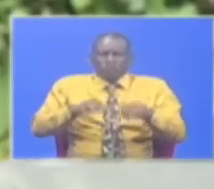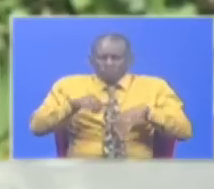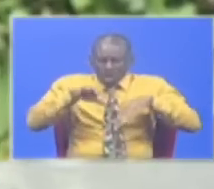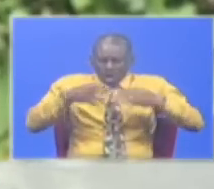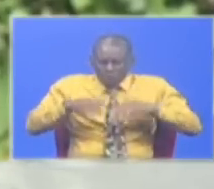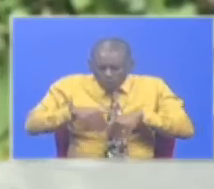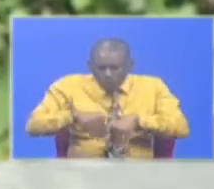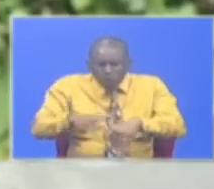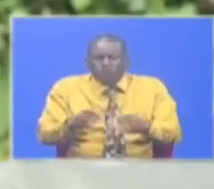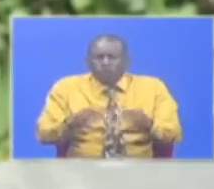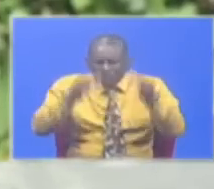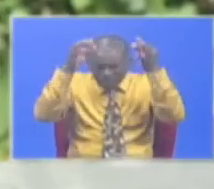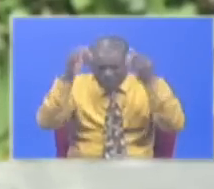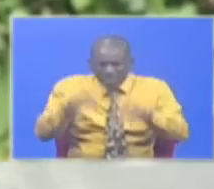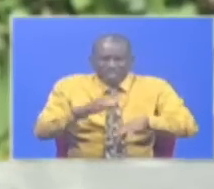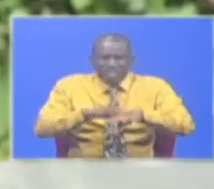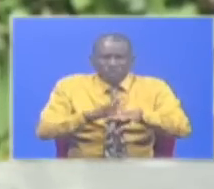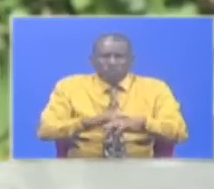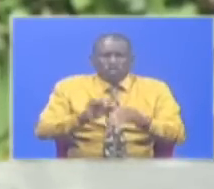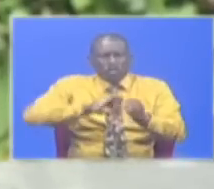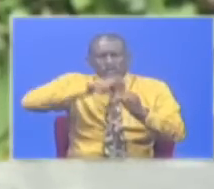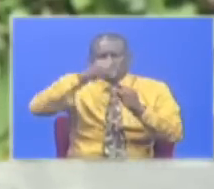tumeonelea vizuri, insurance,